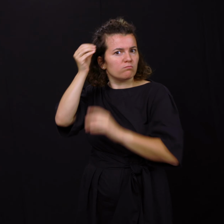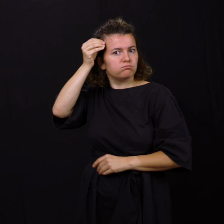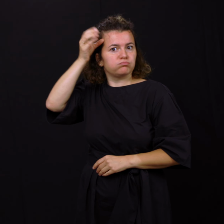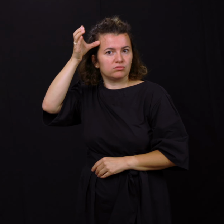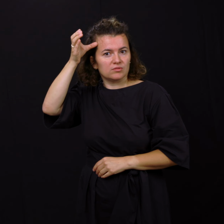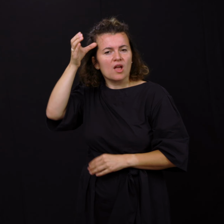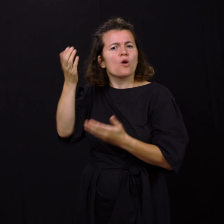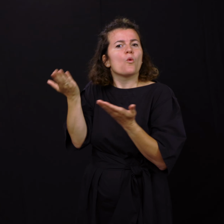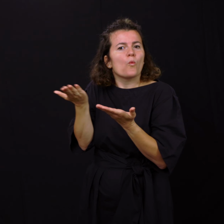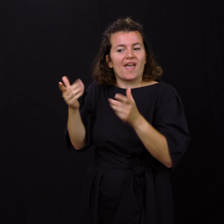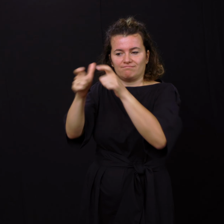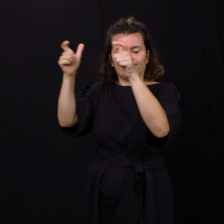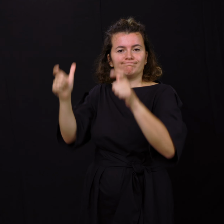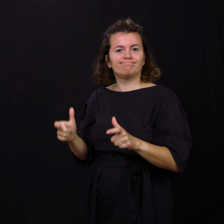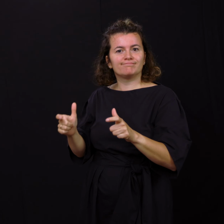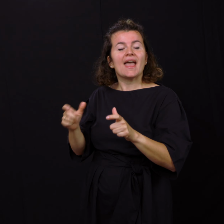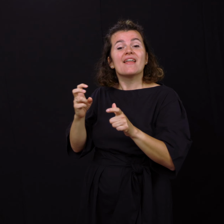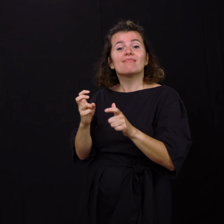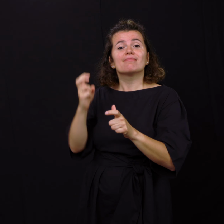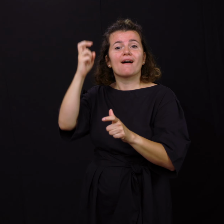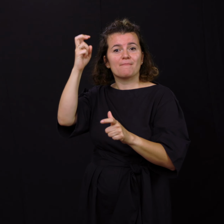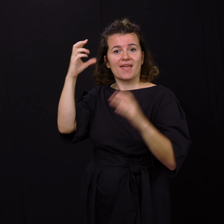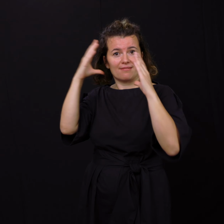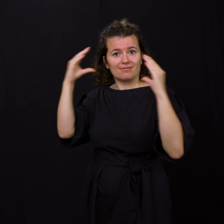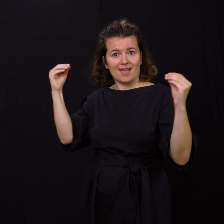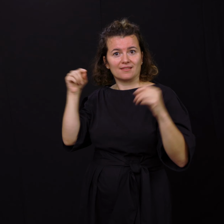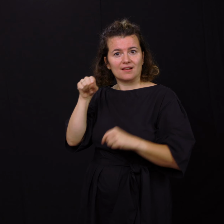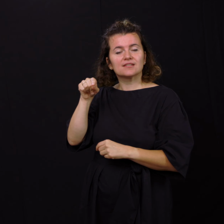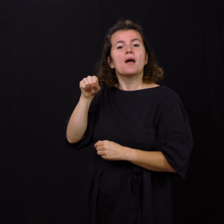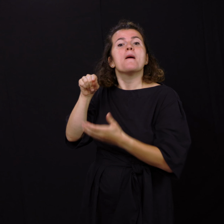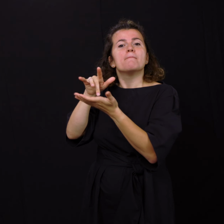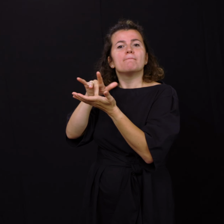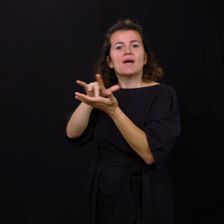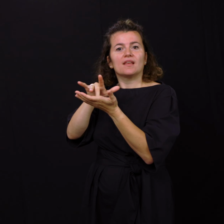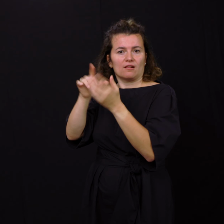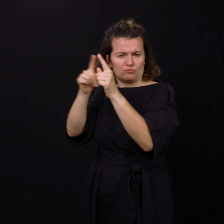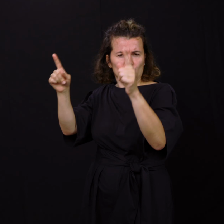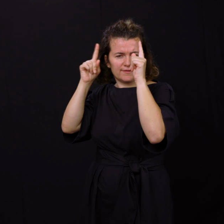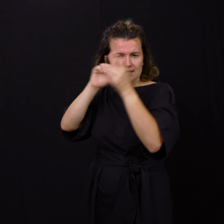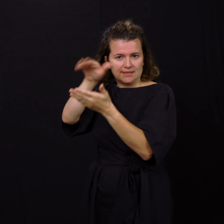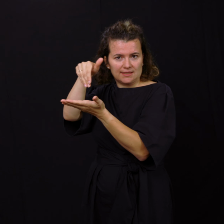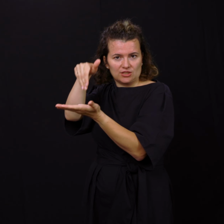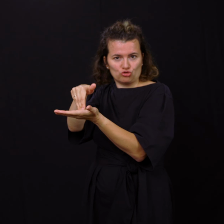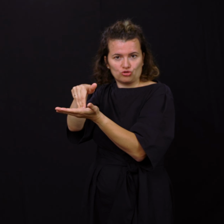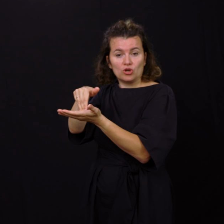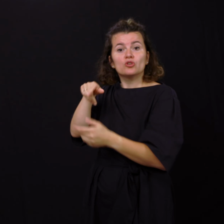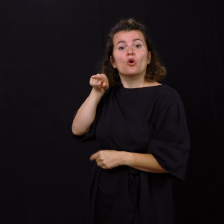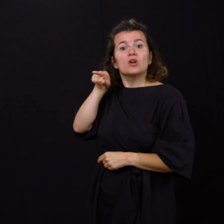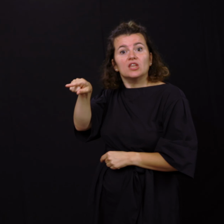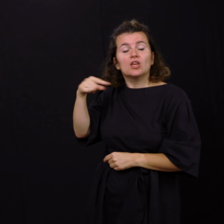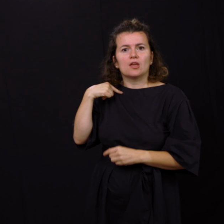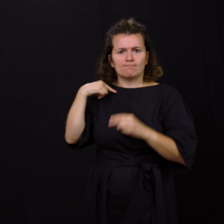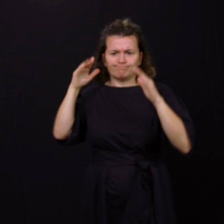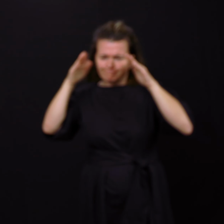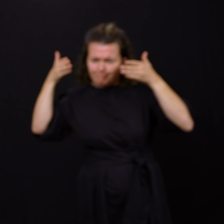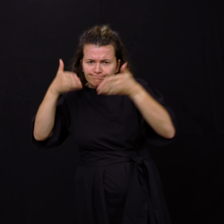Center in Nijmegen, the Netherlands. His specialization is the genetic background of hearing loss. Ronald,